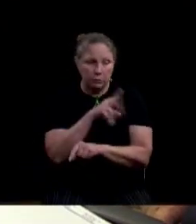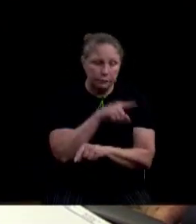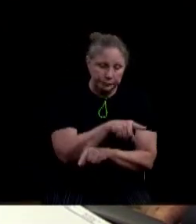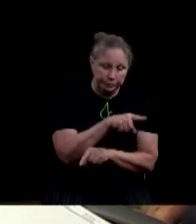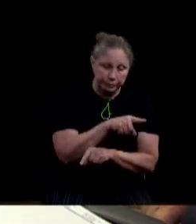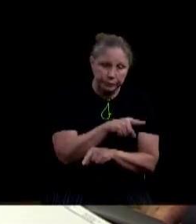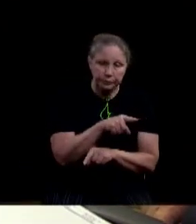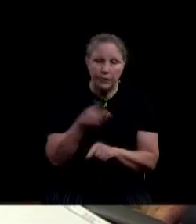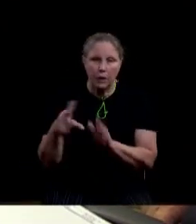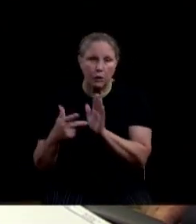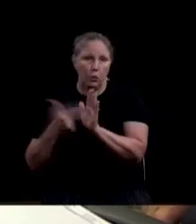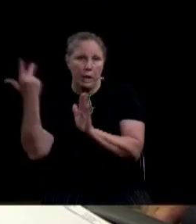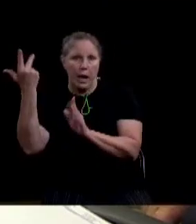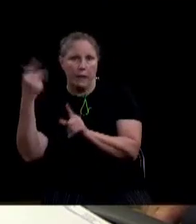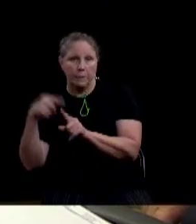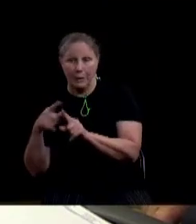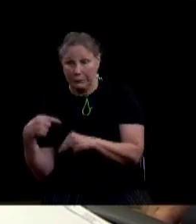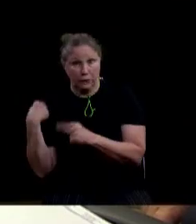we have